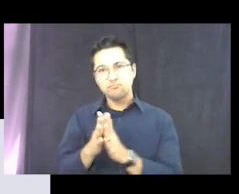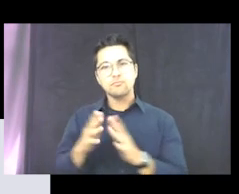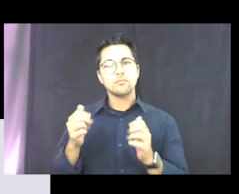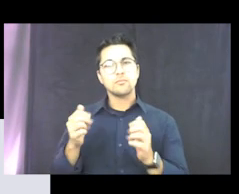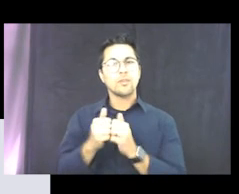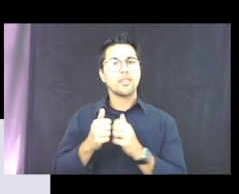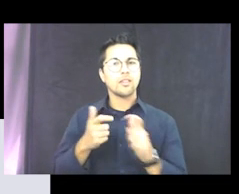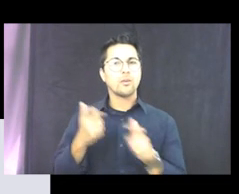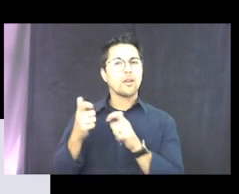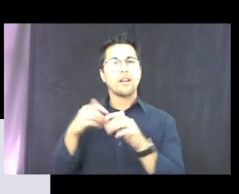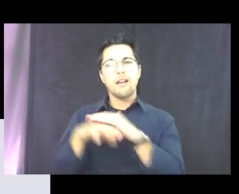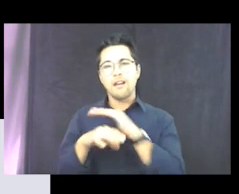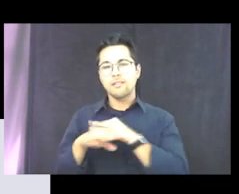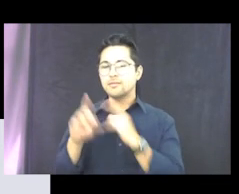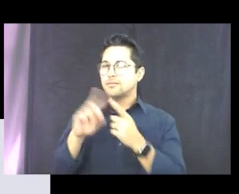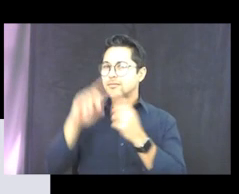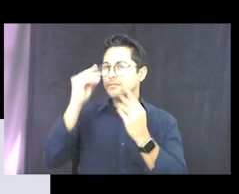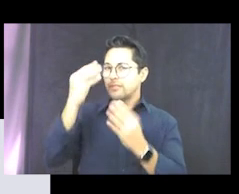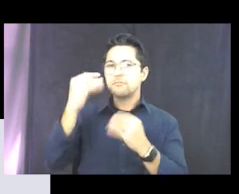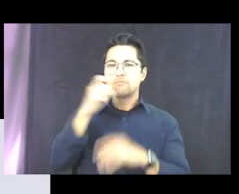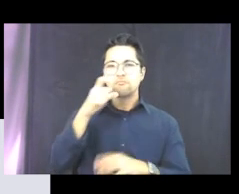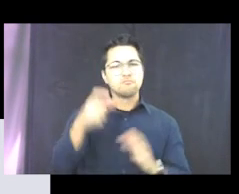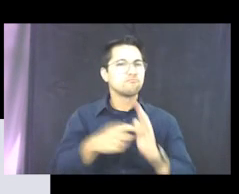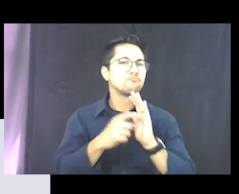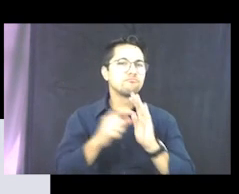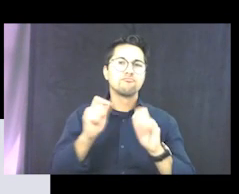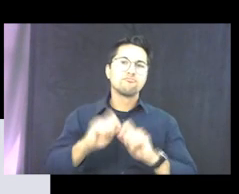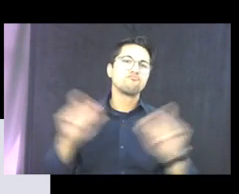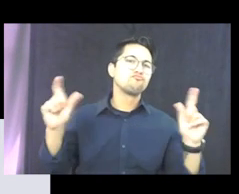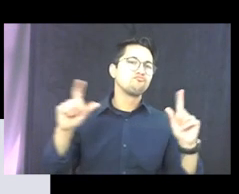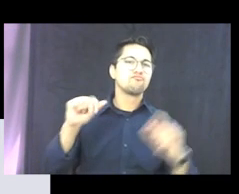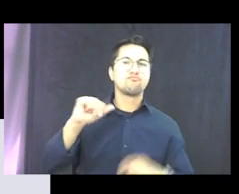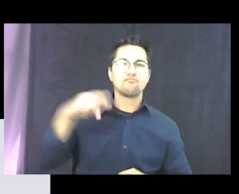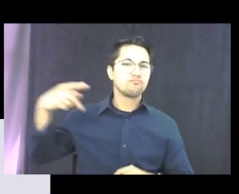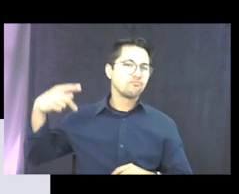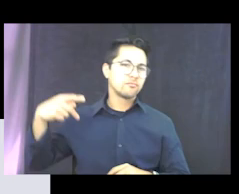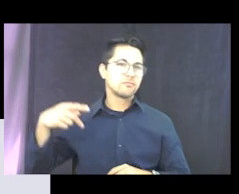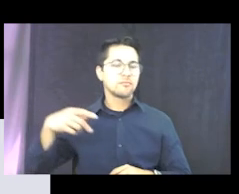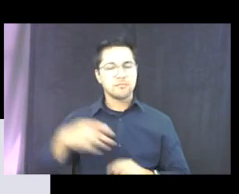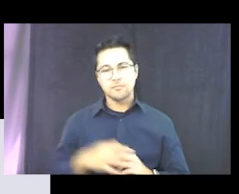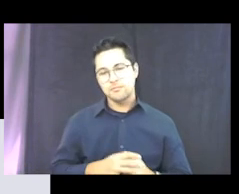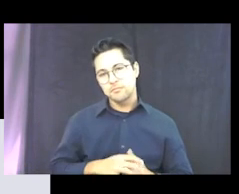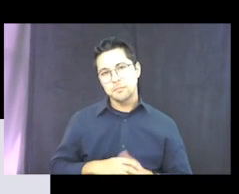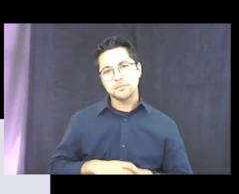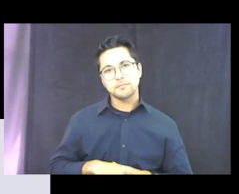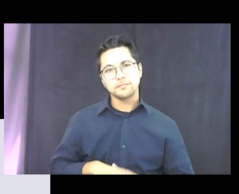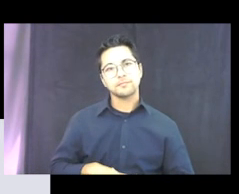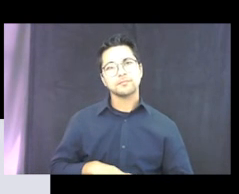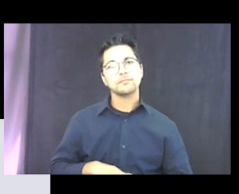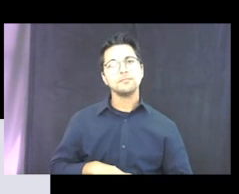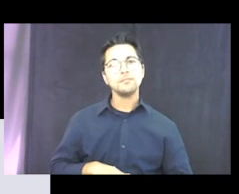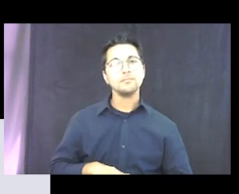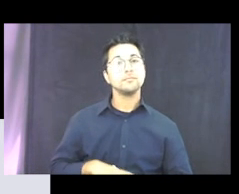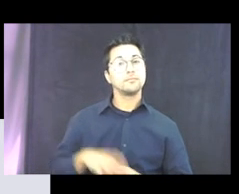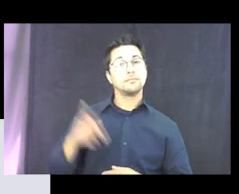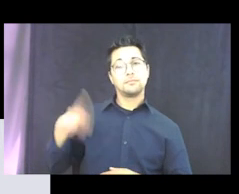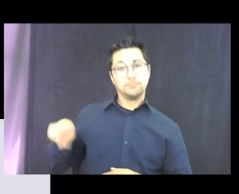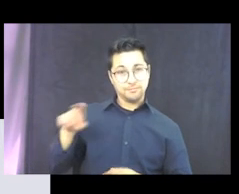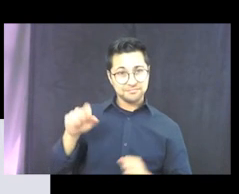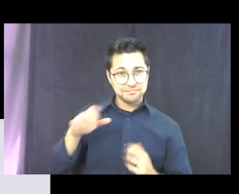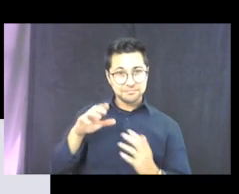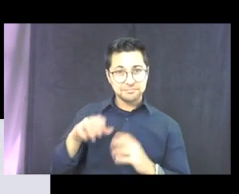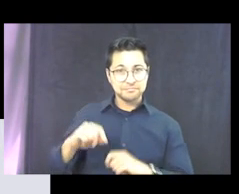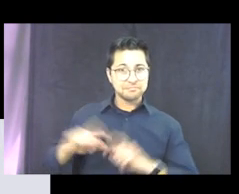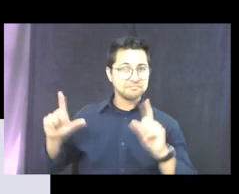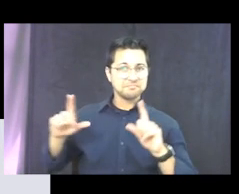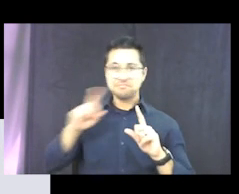to information without requiring you to open the application that manages the information needed. These can be found within